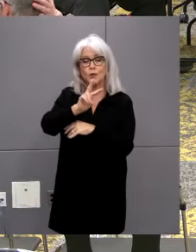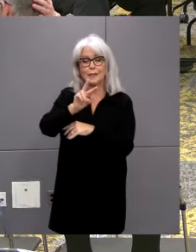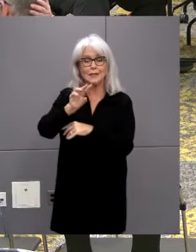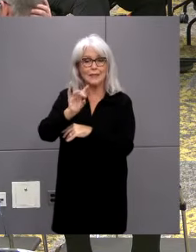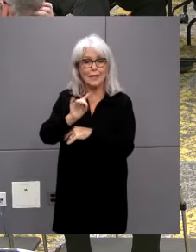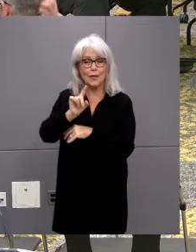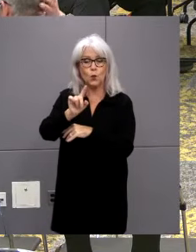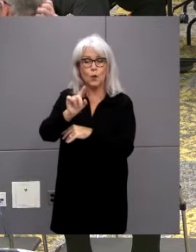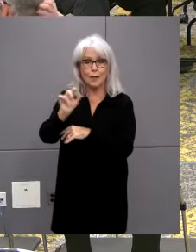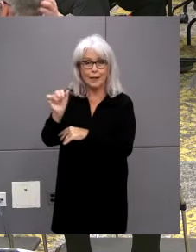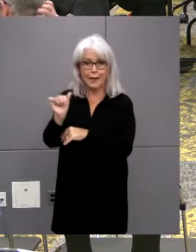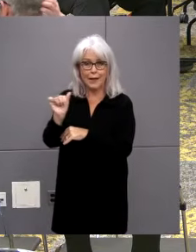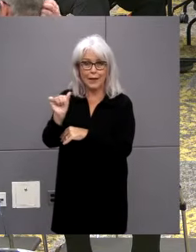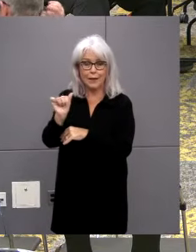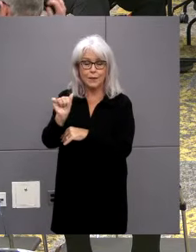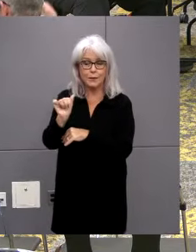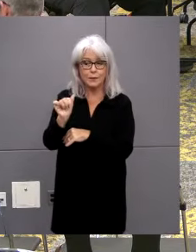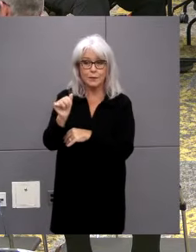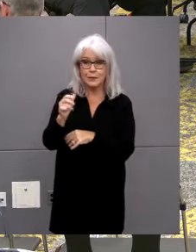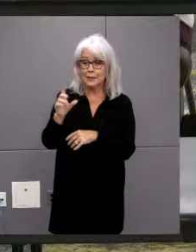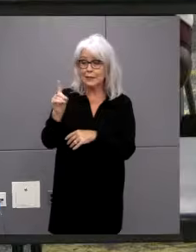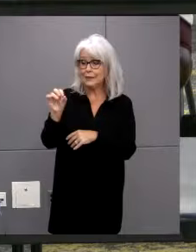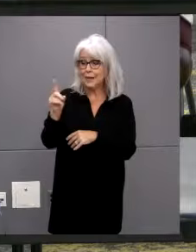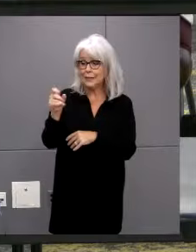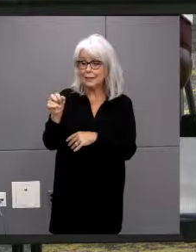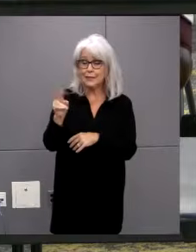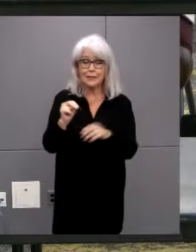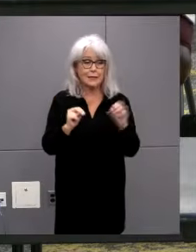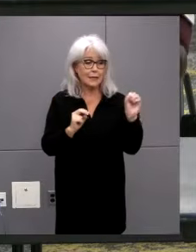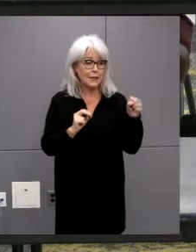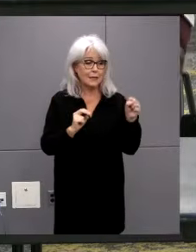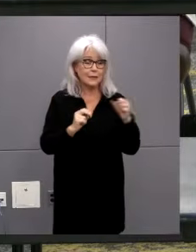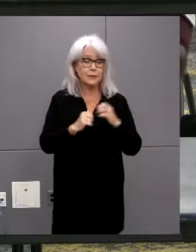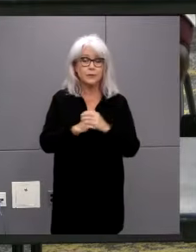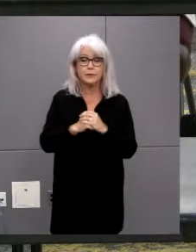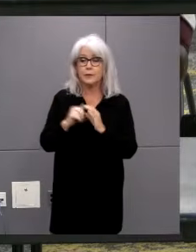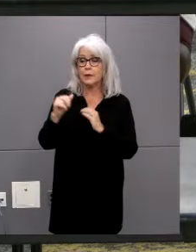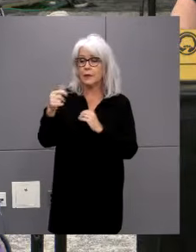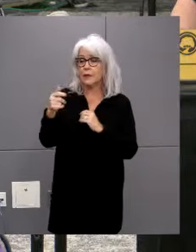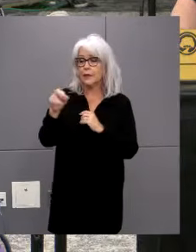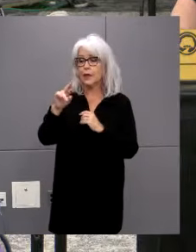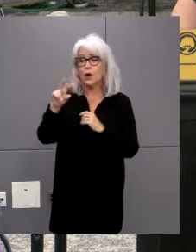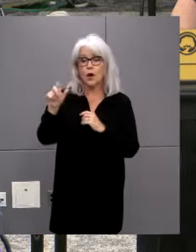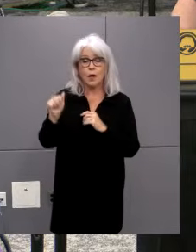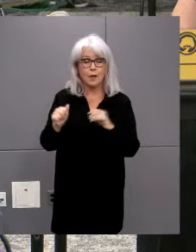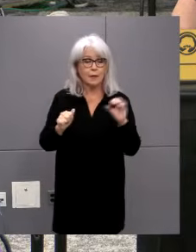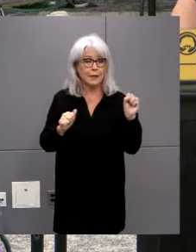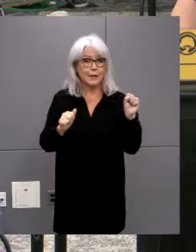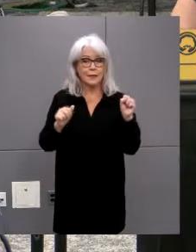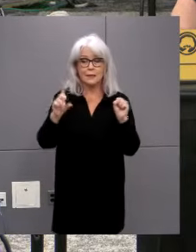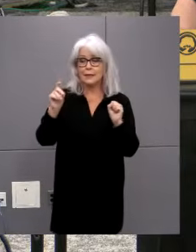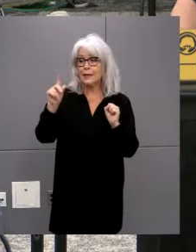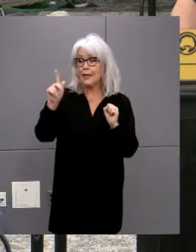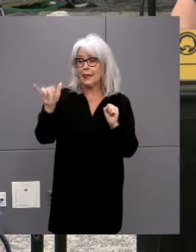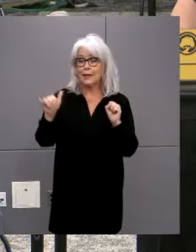15.2681A. Trustee Dotson. Yes. Trustee Guerra. Trustee Daly.